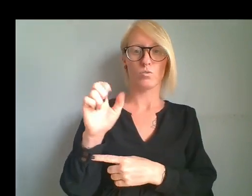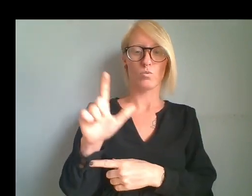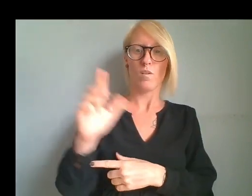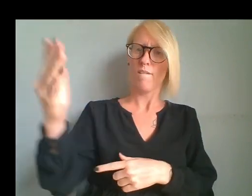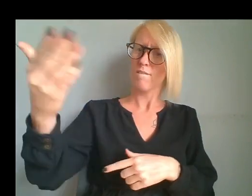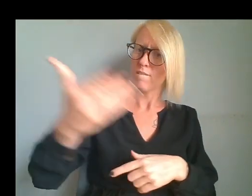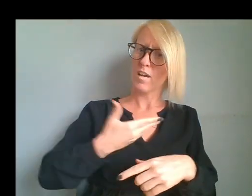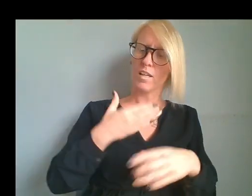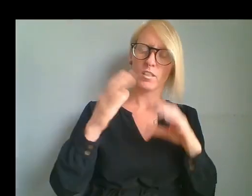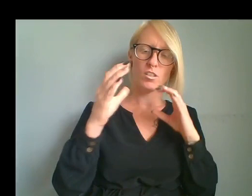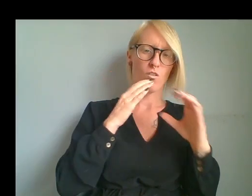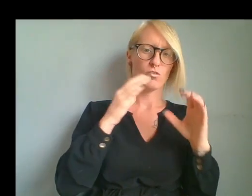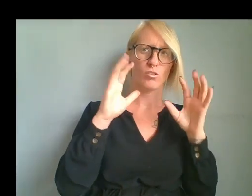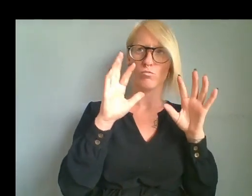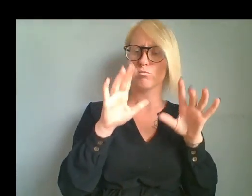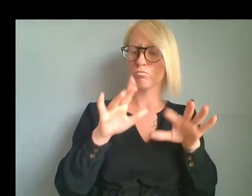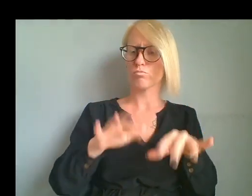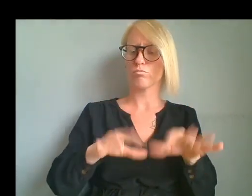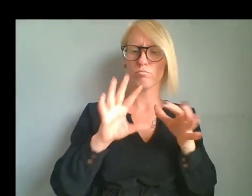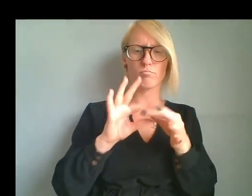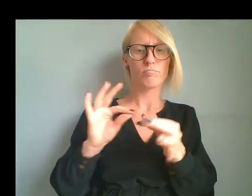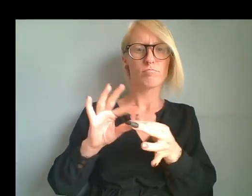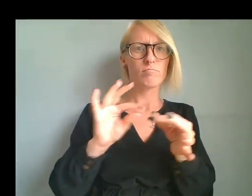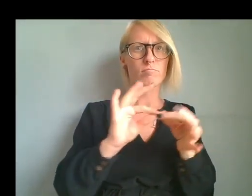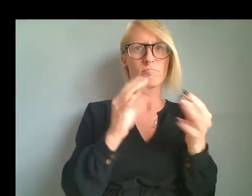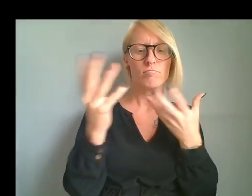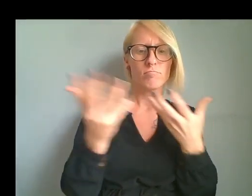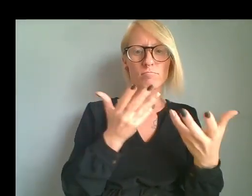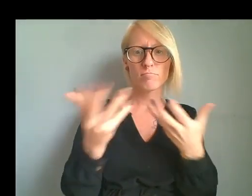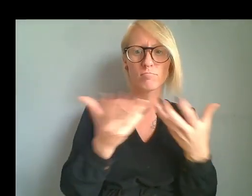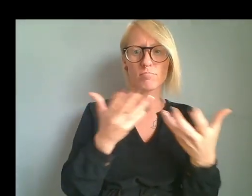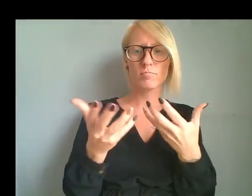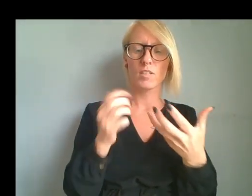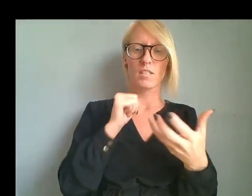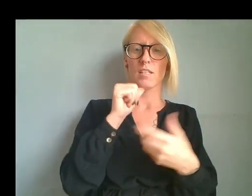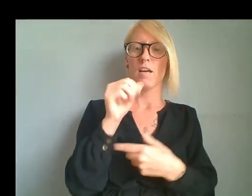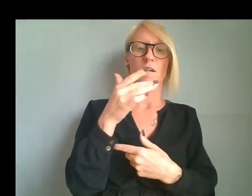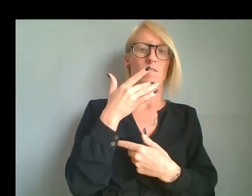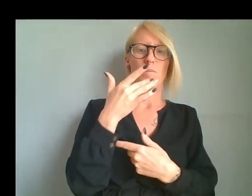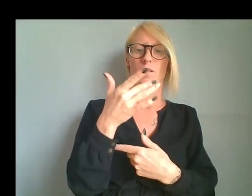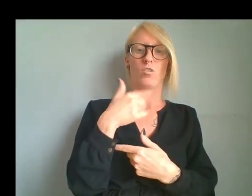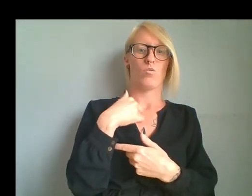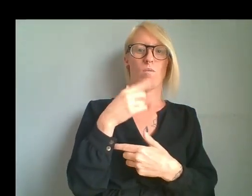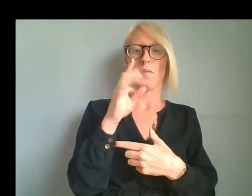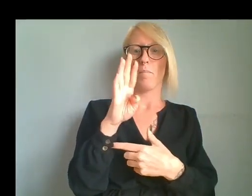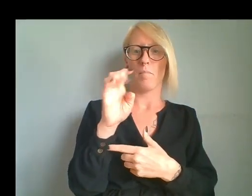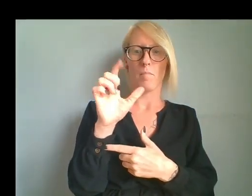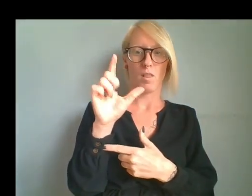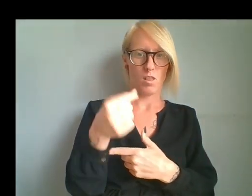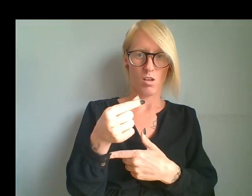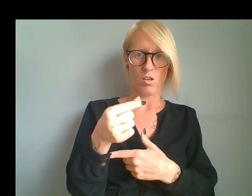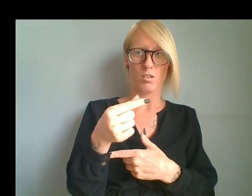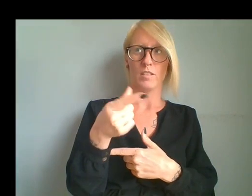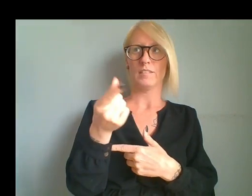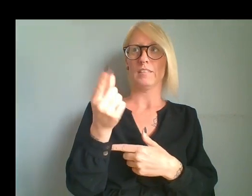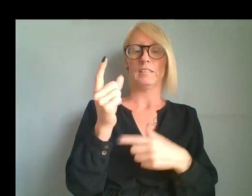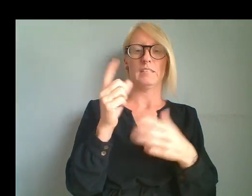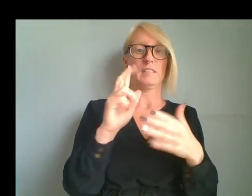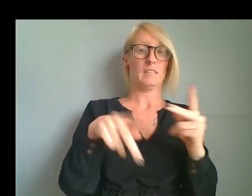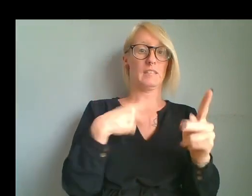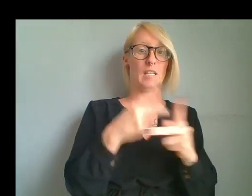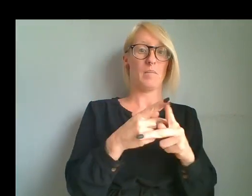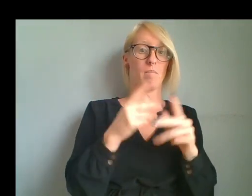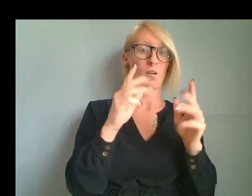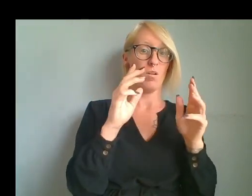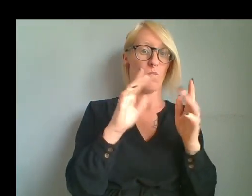inviting conversation. If you're not familiar with a blog, it's basically a type of a website. And again, I've got my Wikipedia